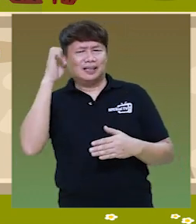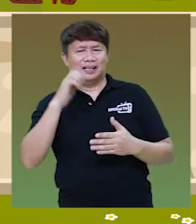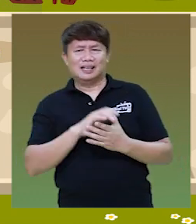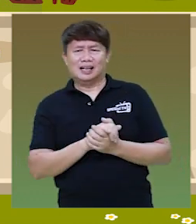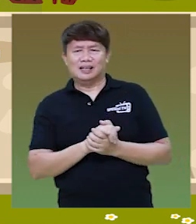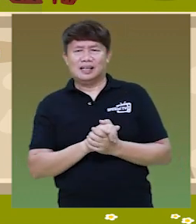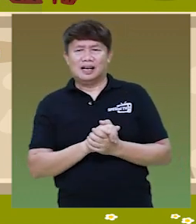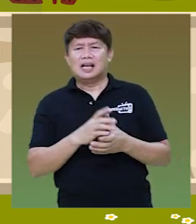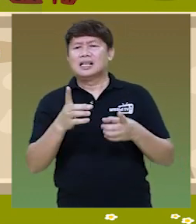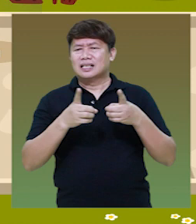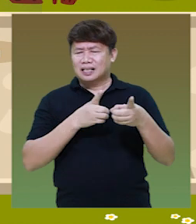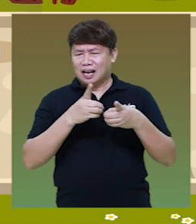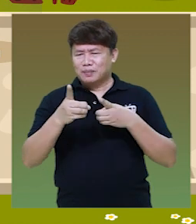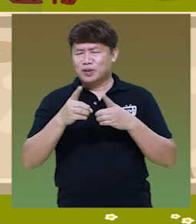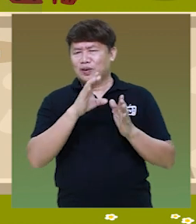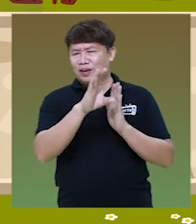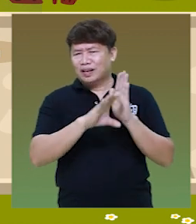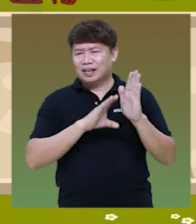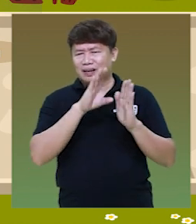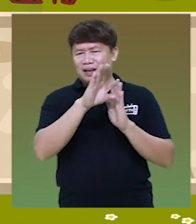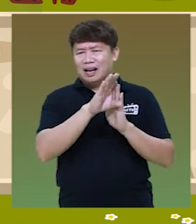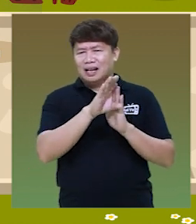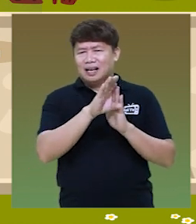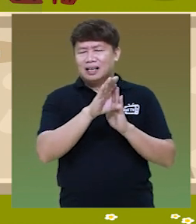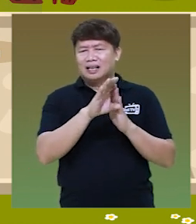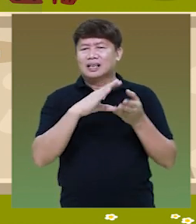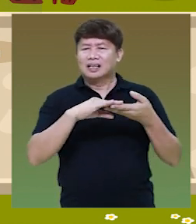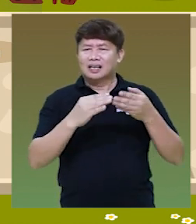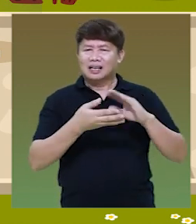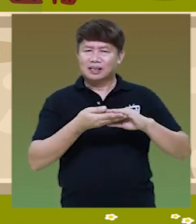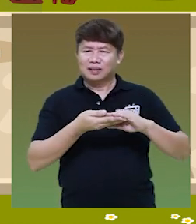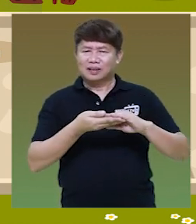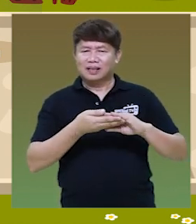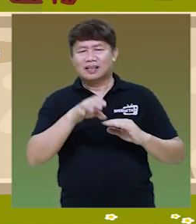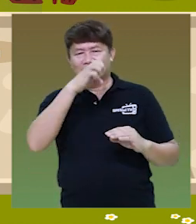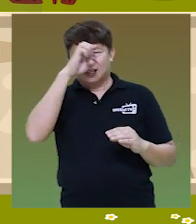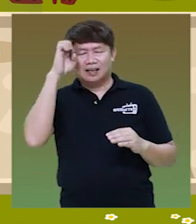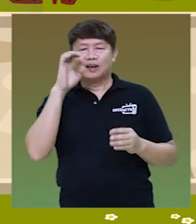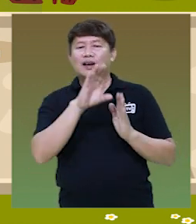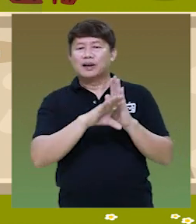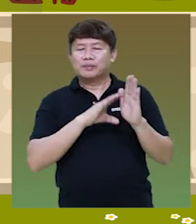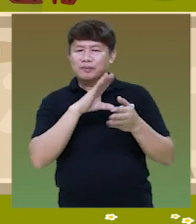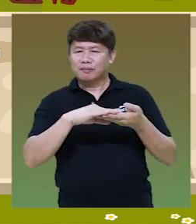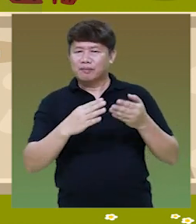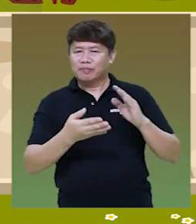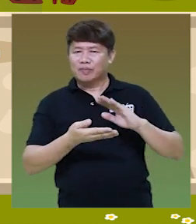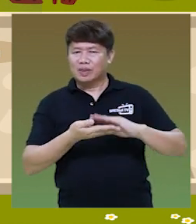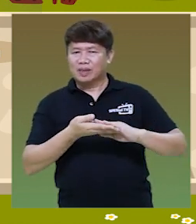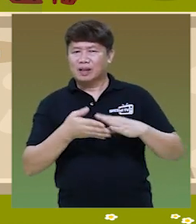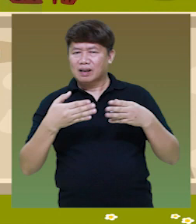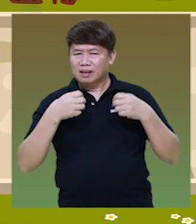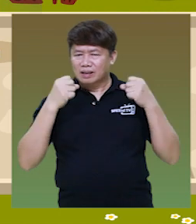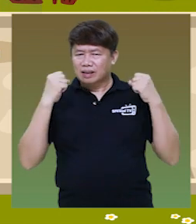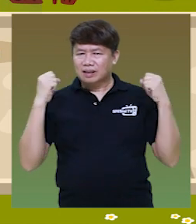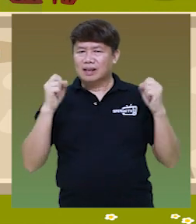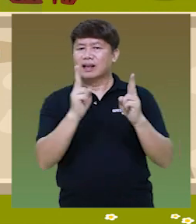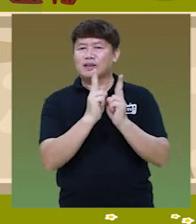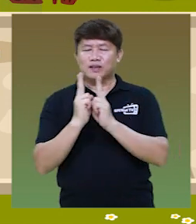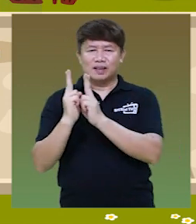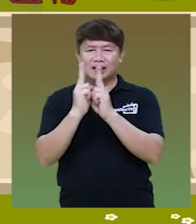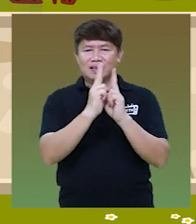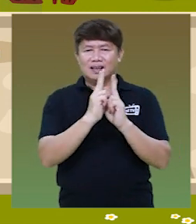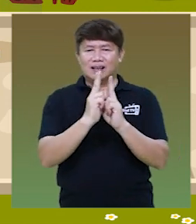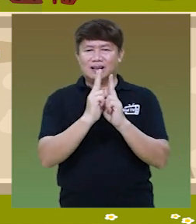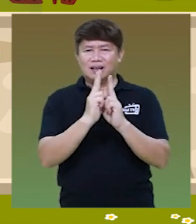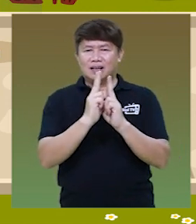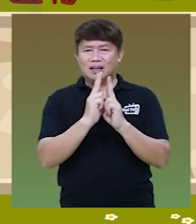you describe the characters in our story, Eliz? The characters in the story are strong and united. They